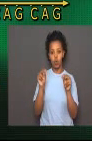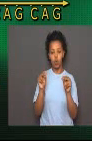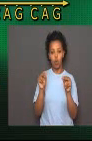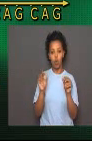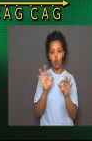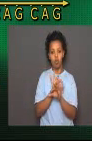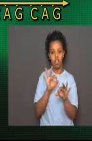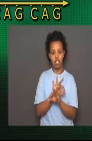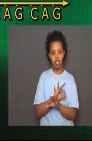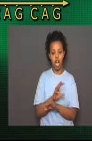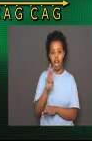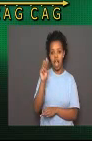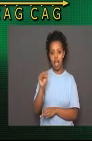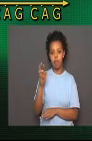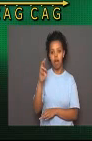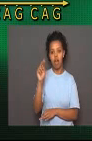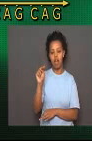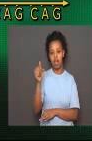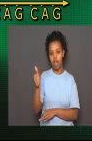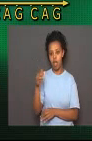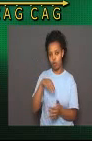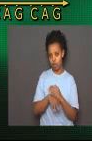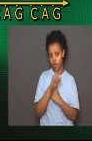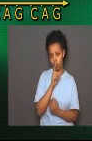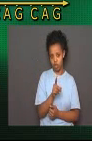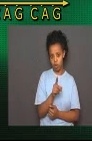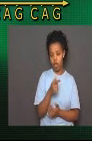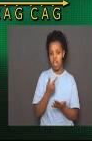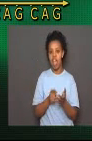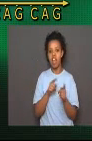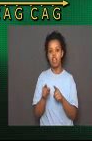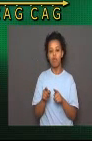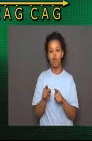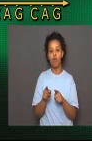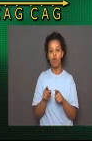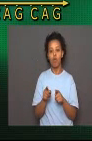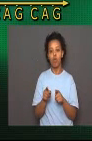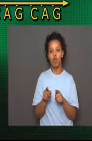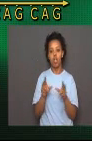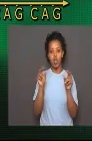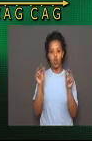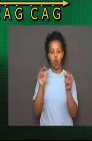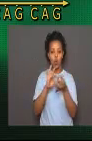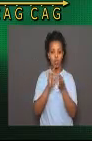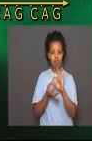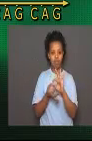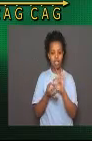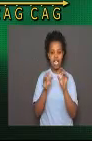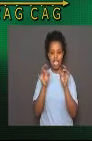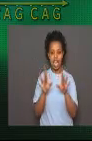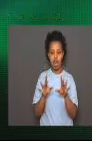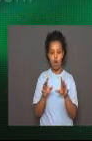non-functional mRNA. This is also known as a nonsense substitution.